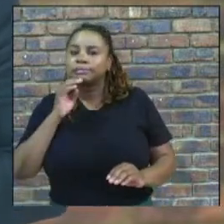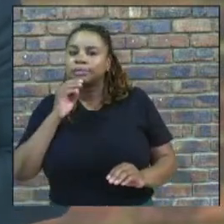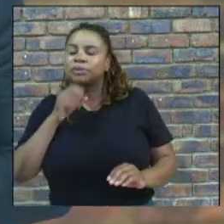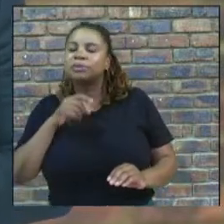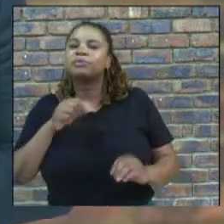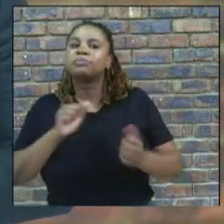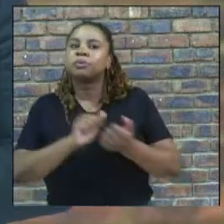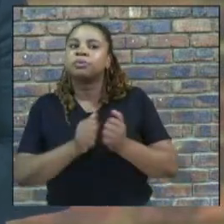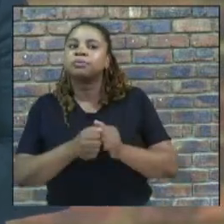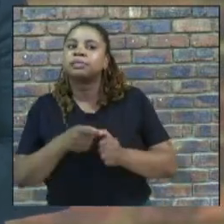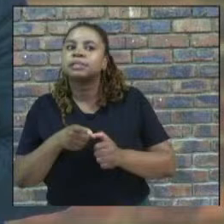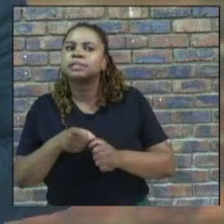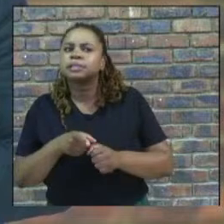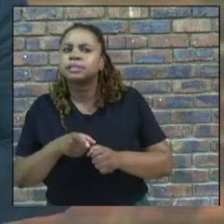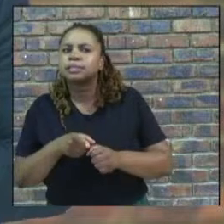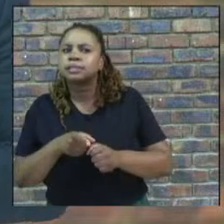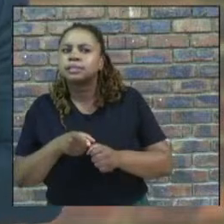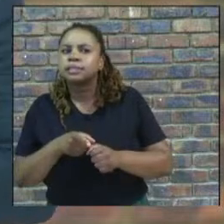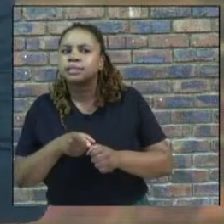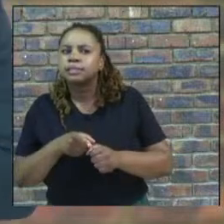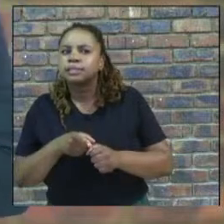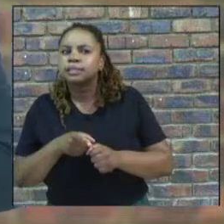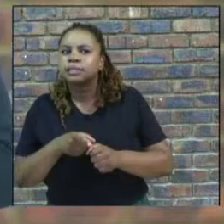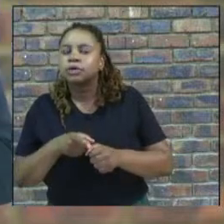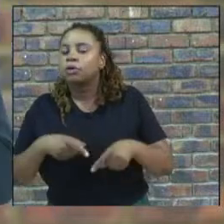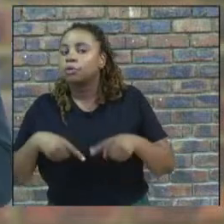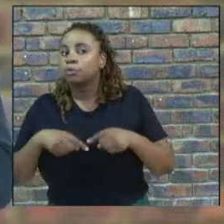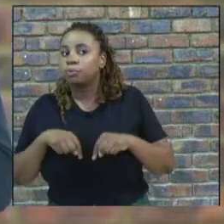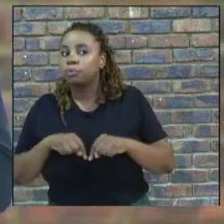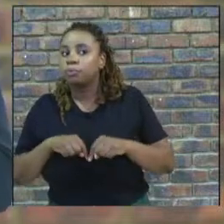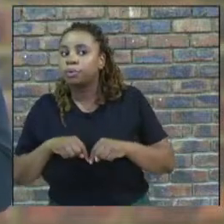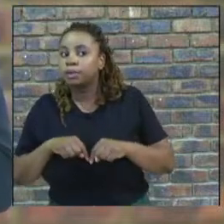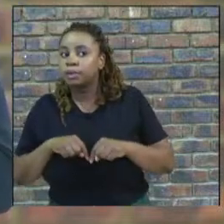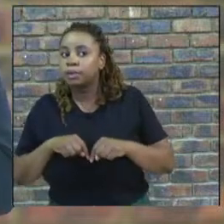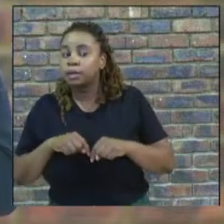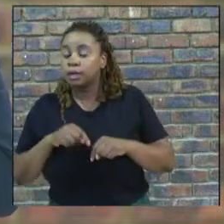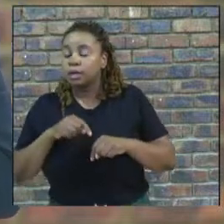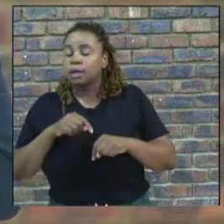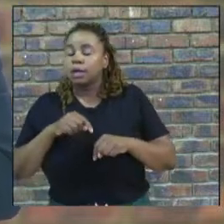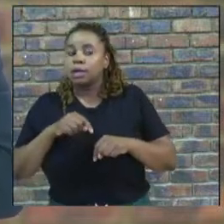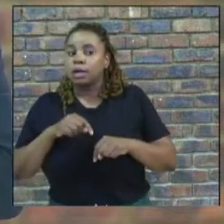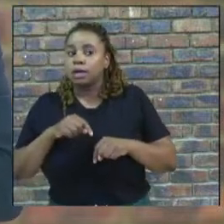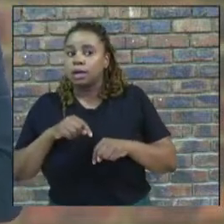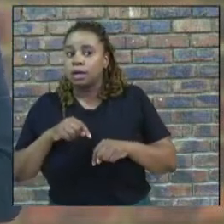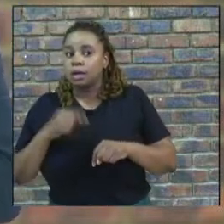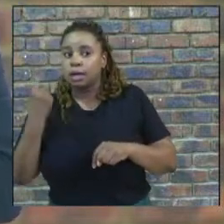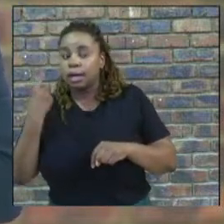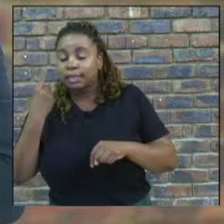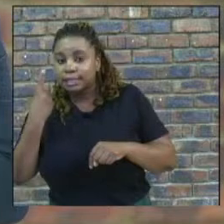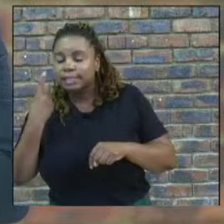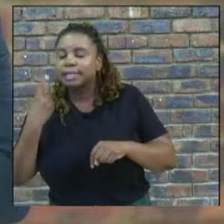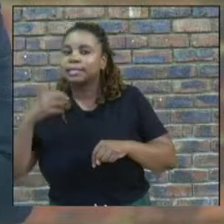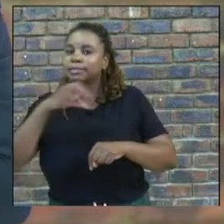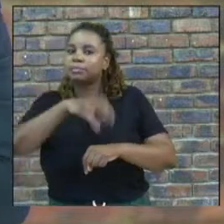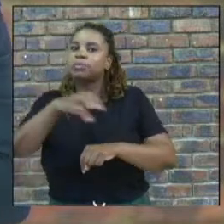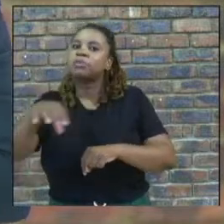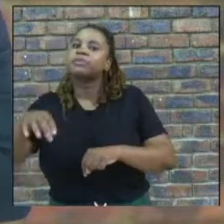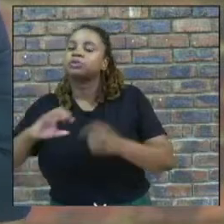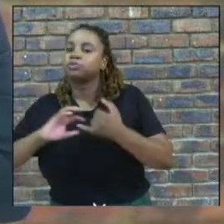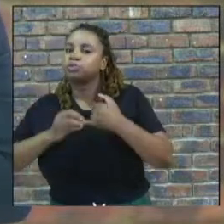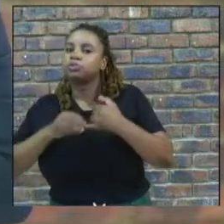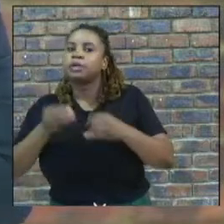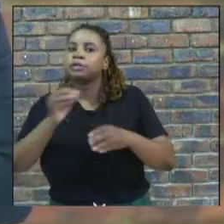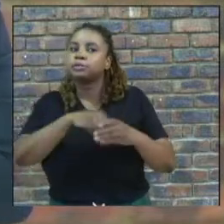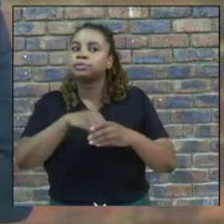go offshore. But we obviously, as a province, as an advanced economy, we participate a lot in terms of